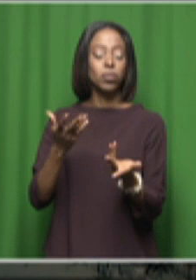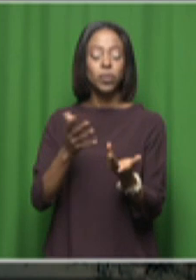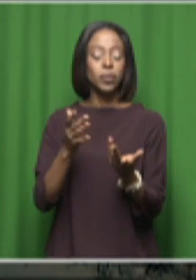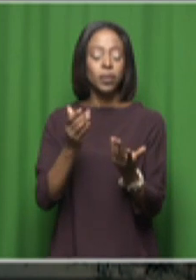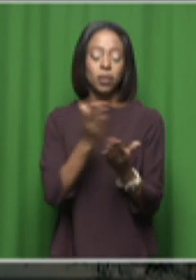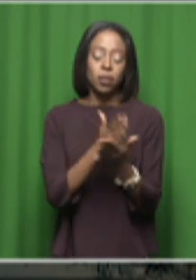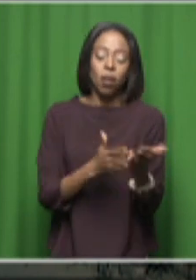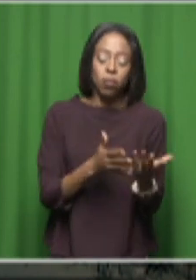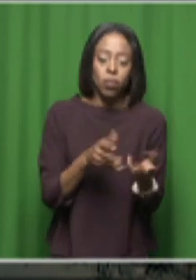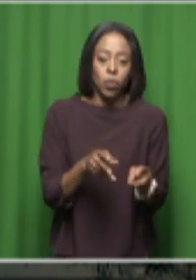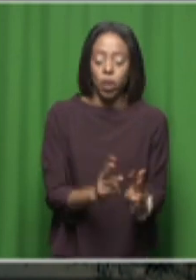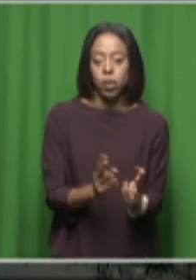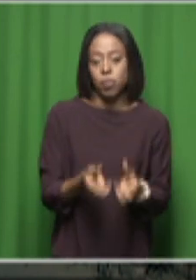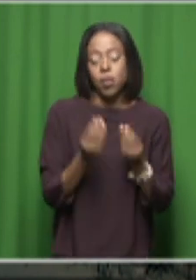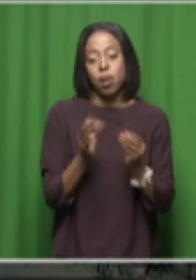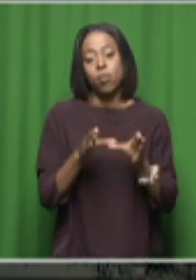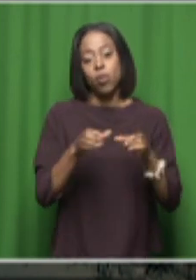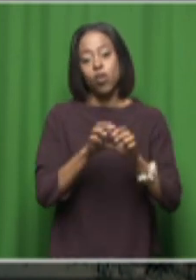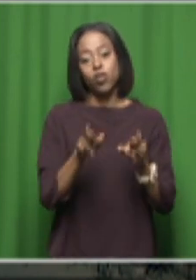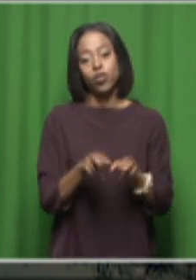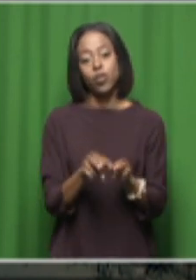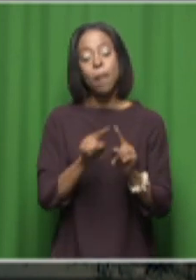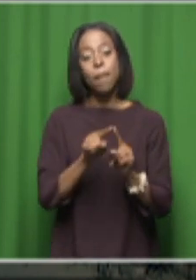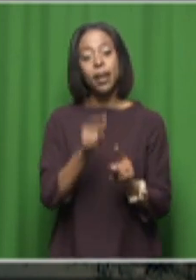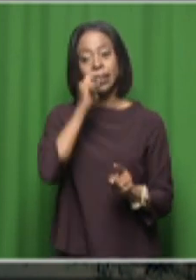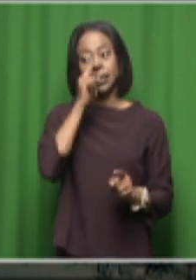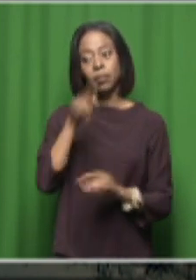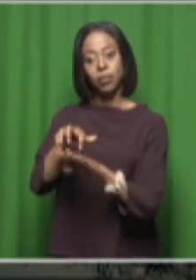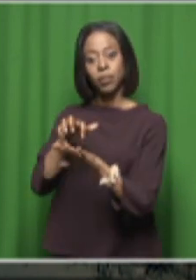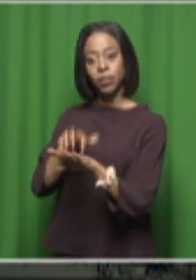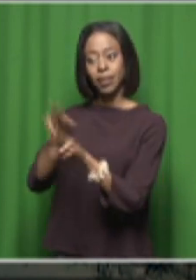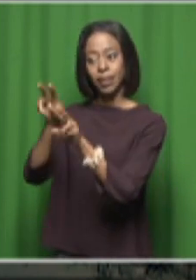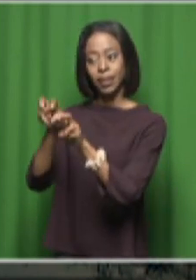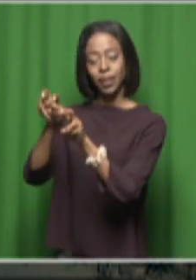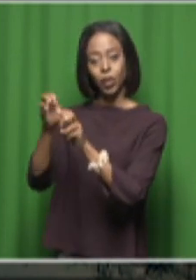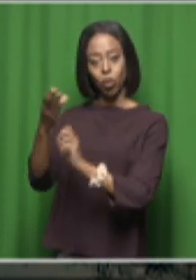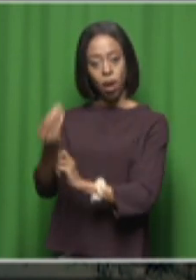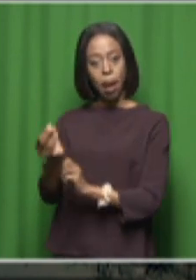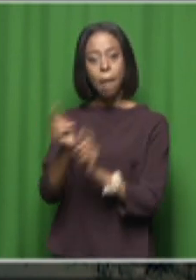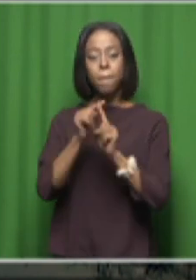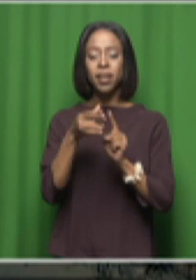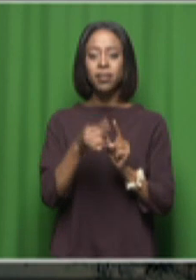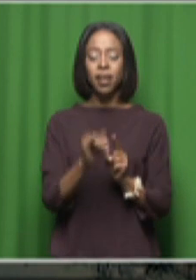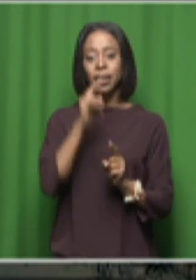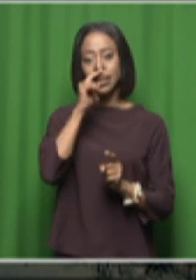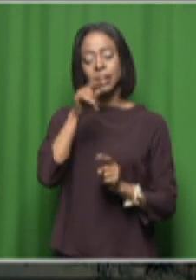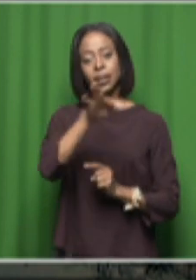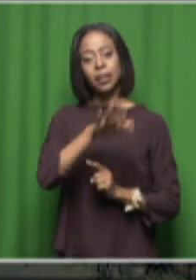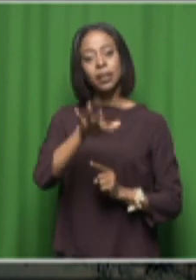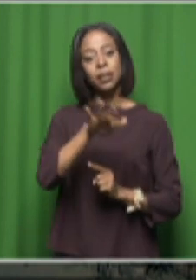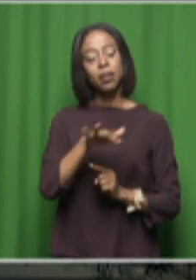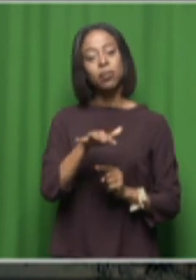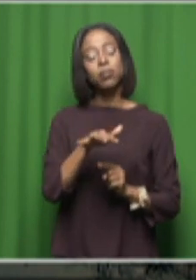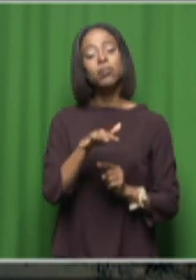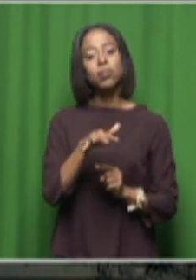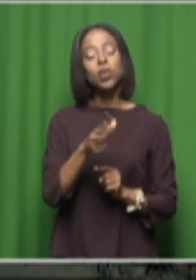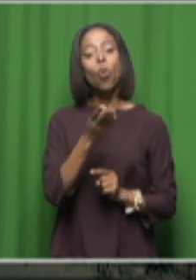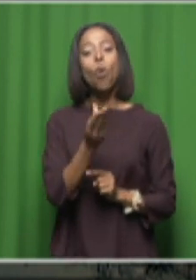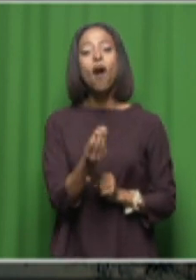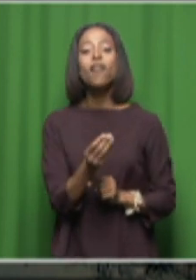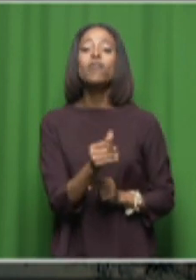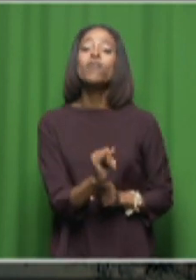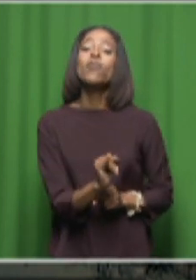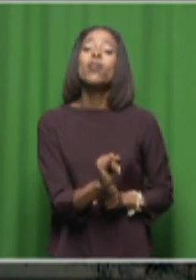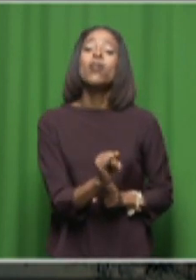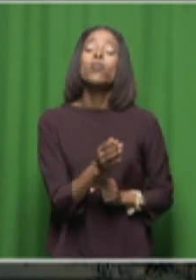certain schools. Yes, there's the urban-rural dynamic, but even within the urban areas, you have situations whereby